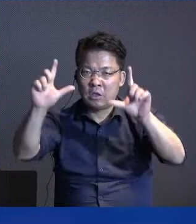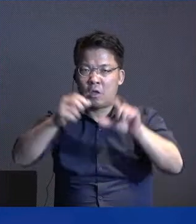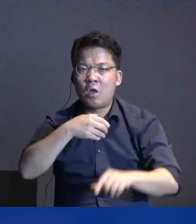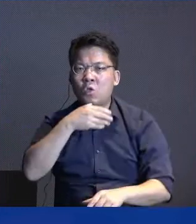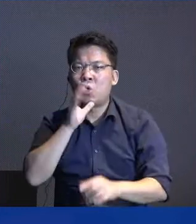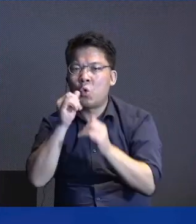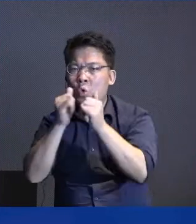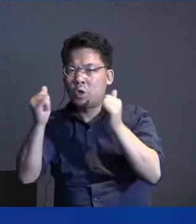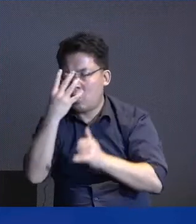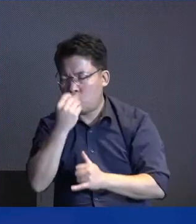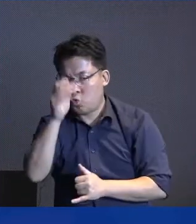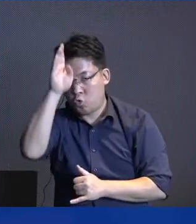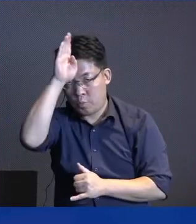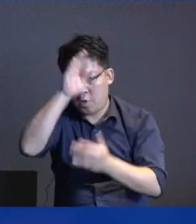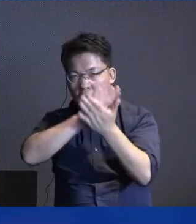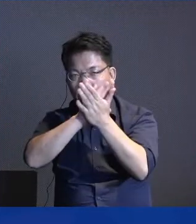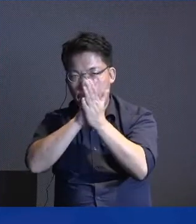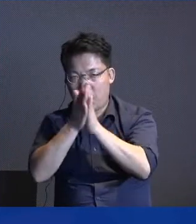13.5%